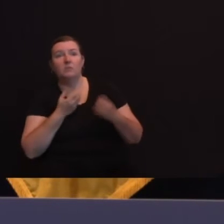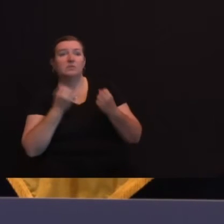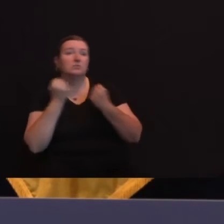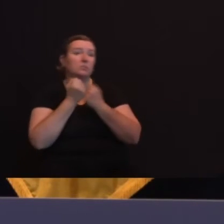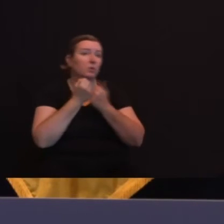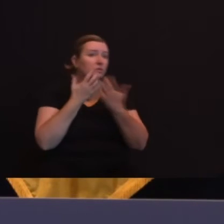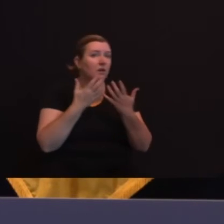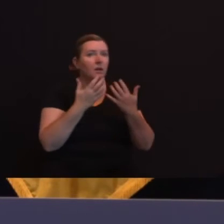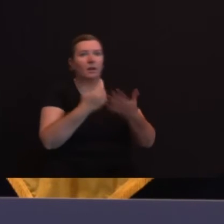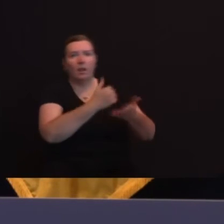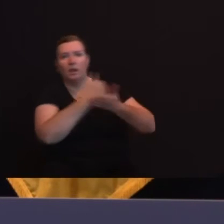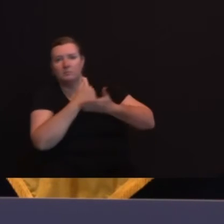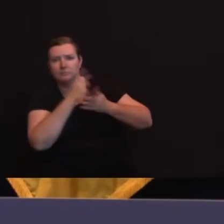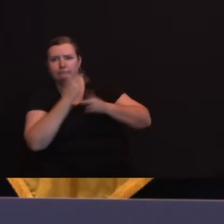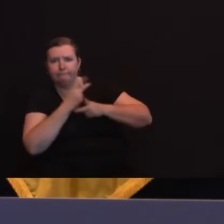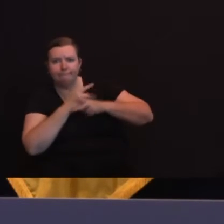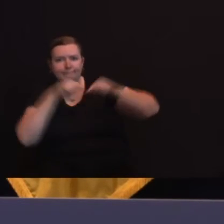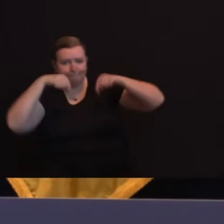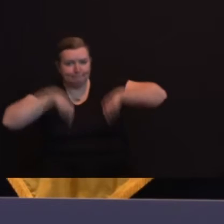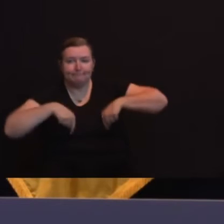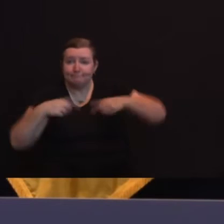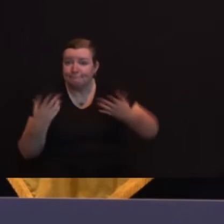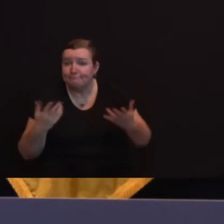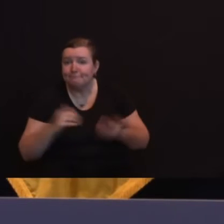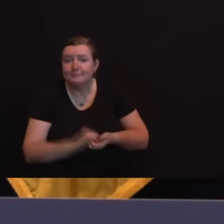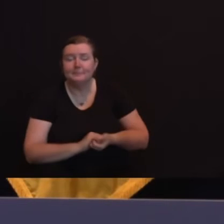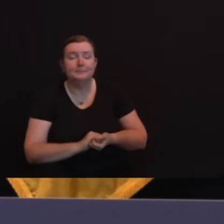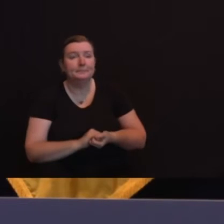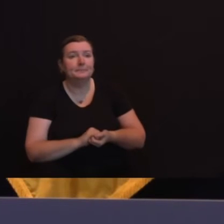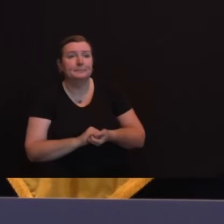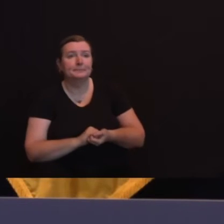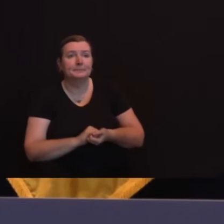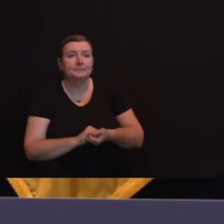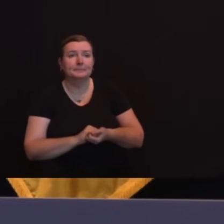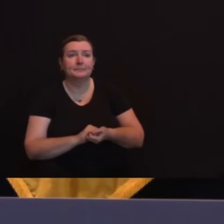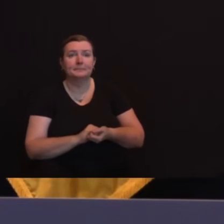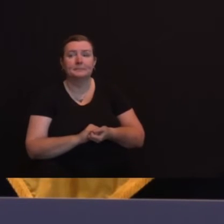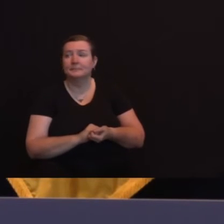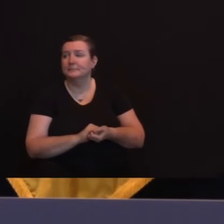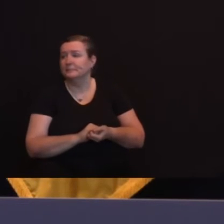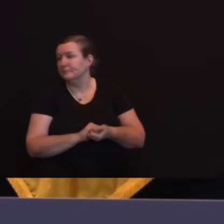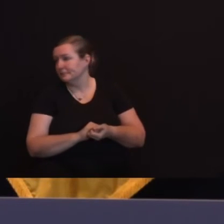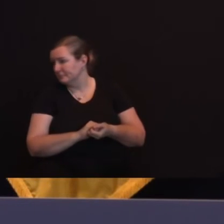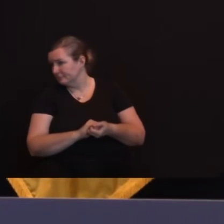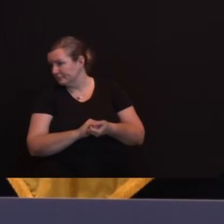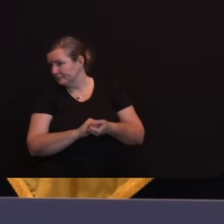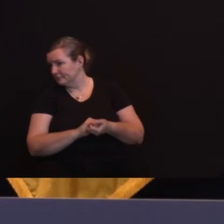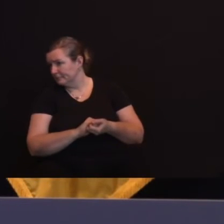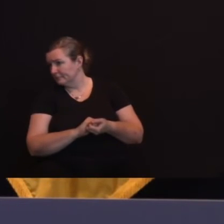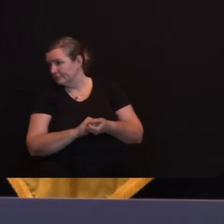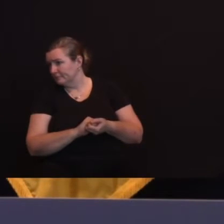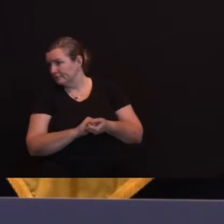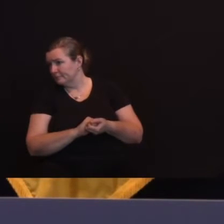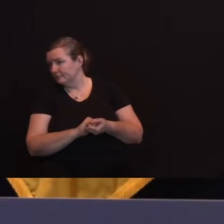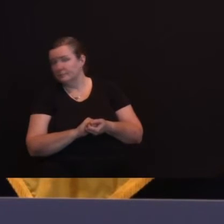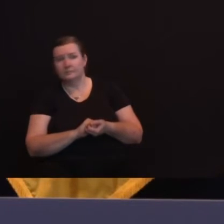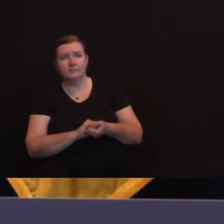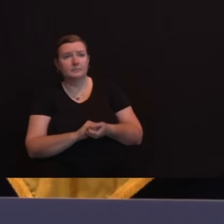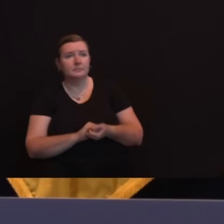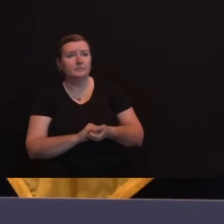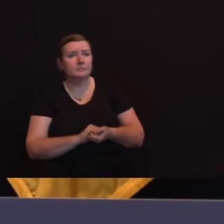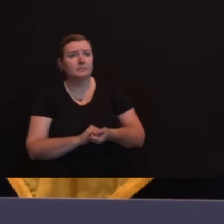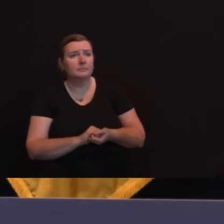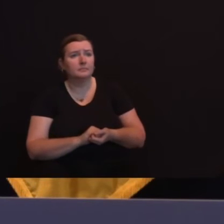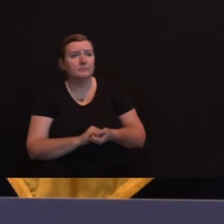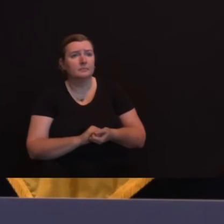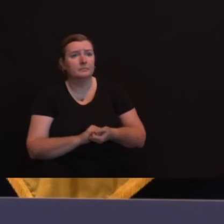go back. Matt will come, we'll do a circle, go back to Daniel and come back around. Thank you. Oh, me first. Okay. Daniel, don't give me one of